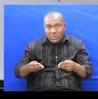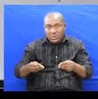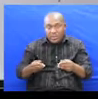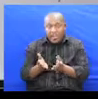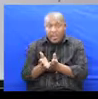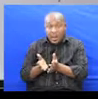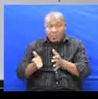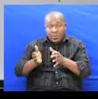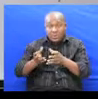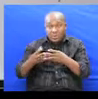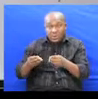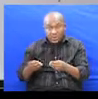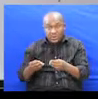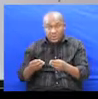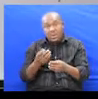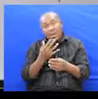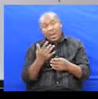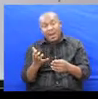solute, number of moles,